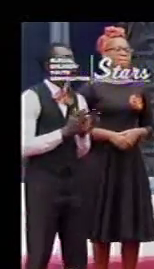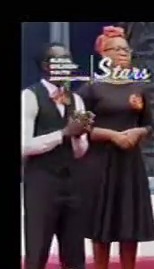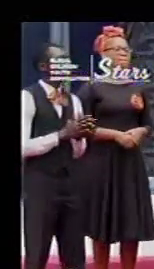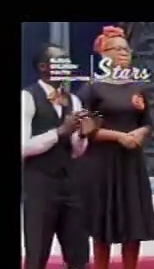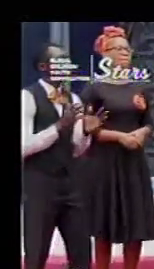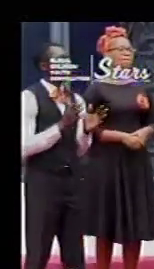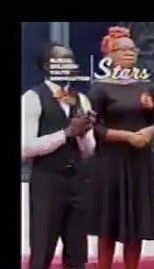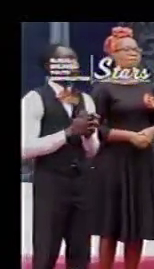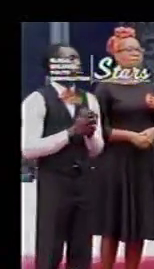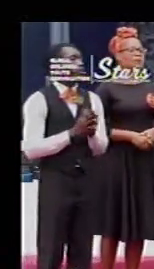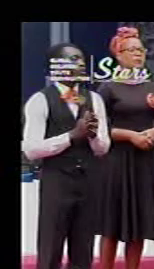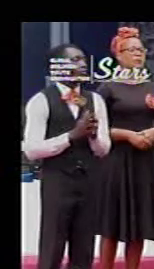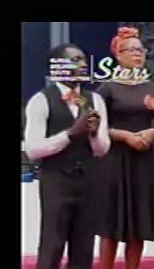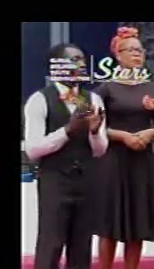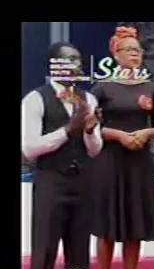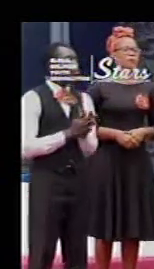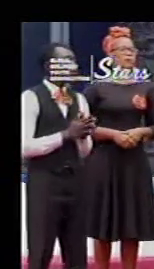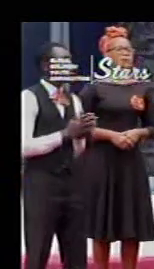Lord. You.